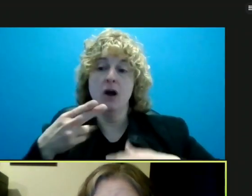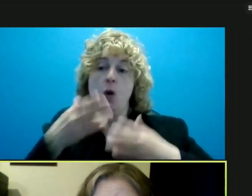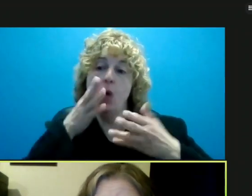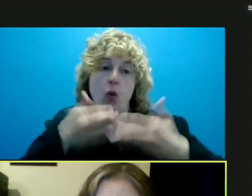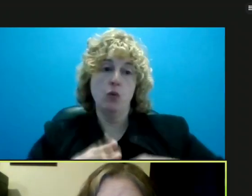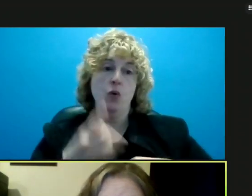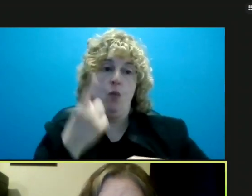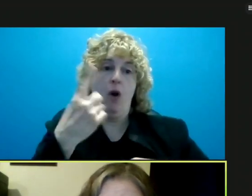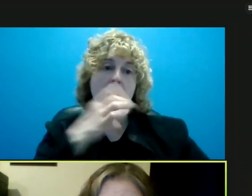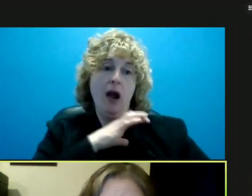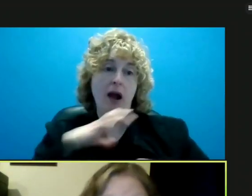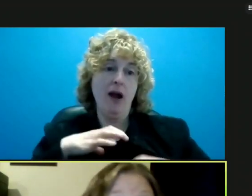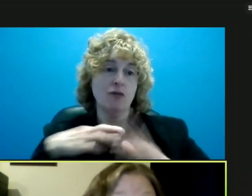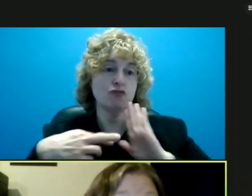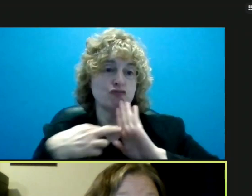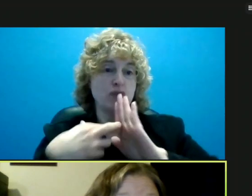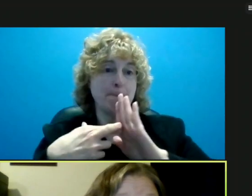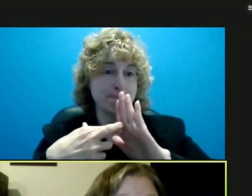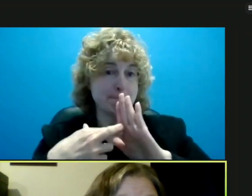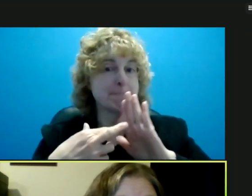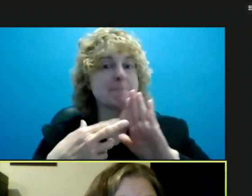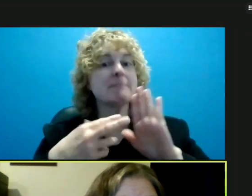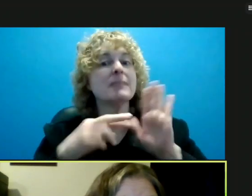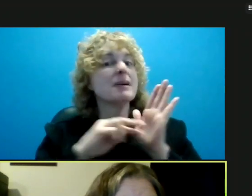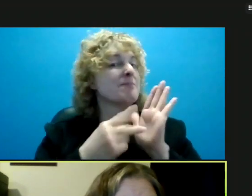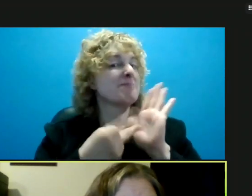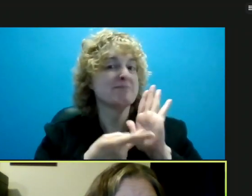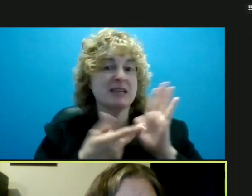how will this affect redistricting?